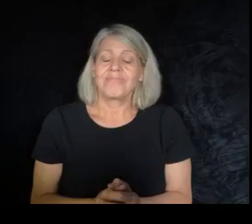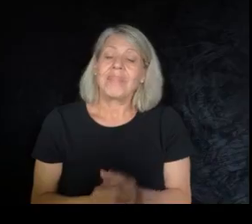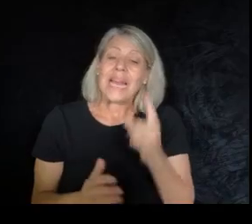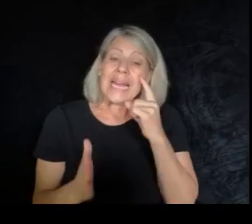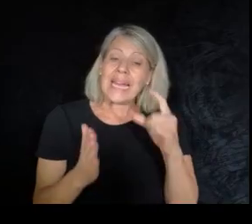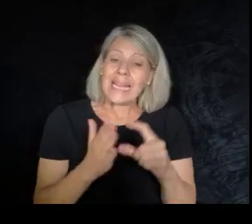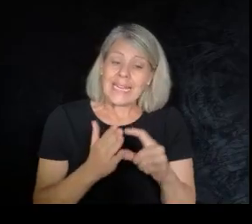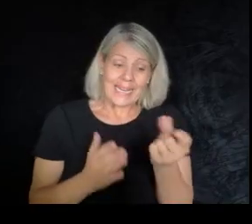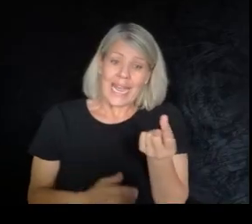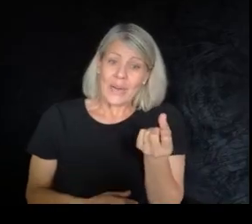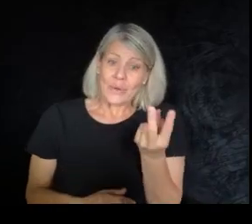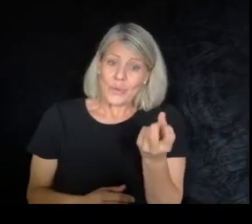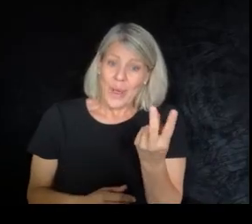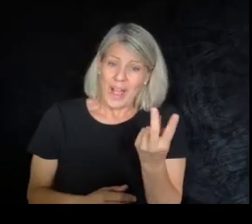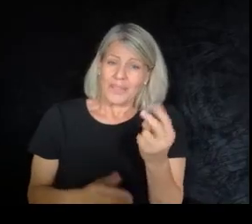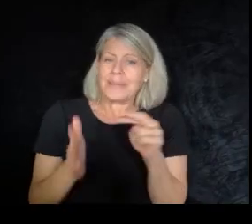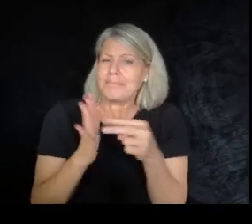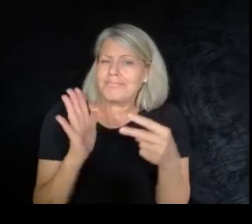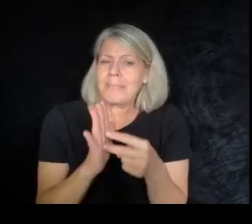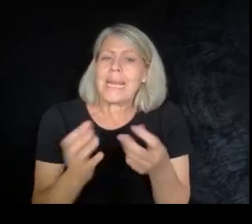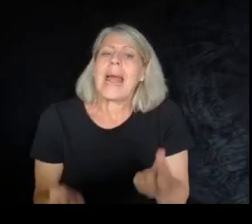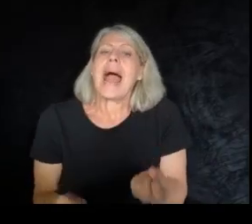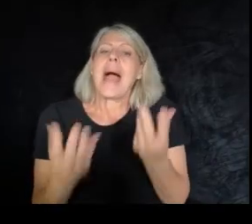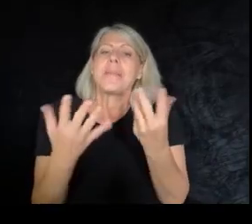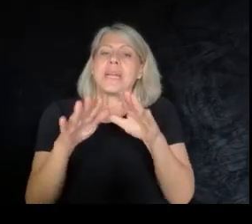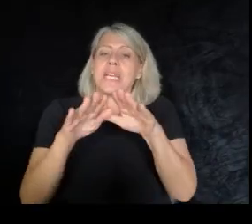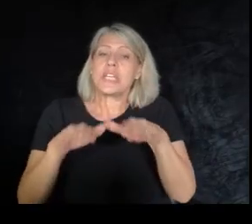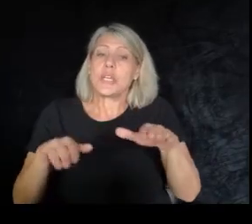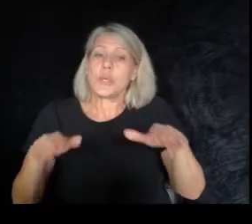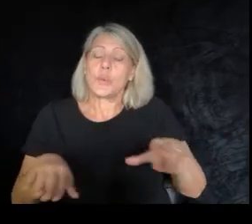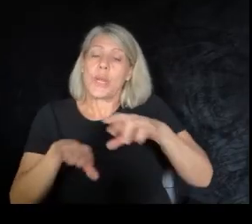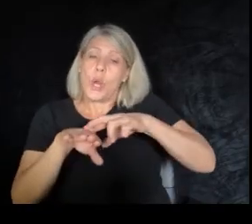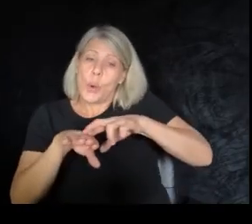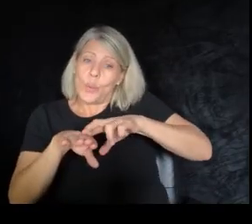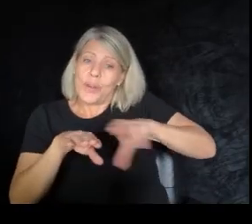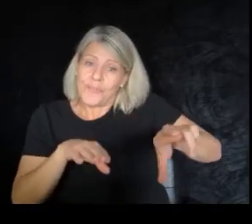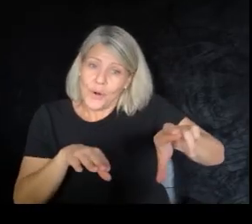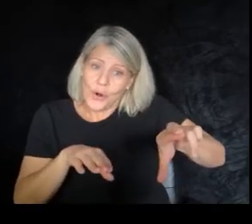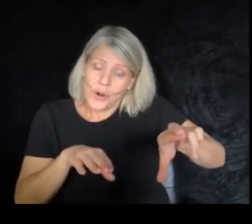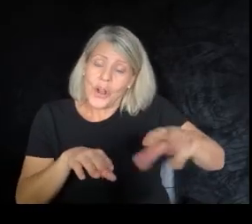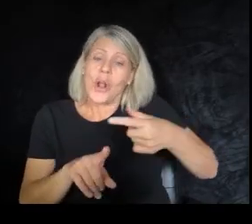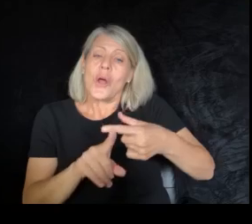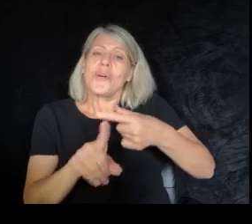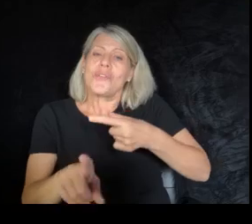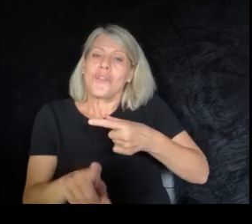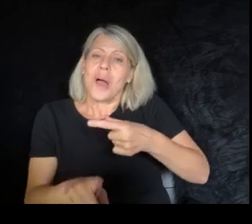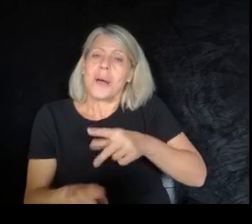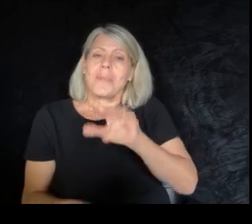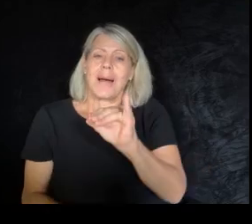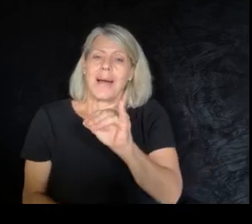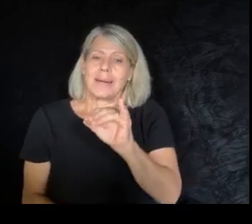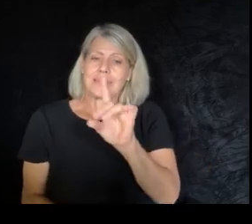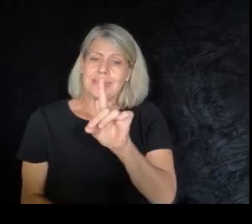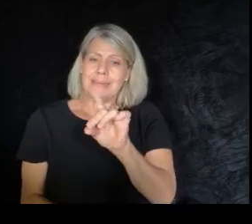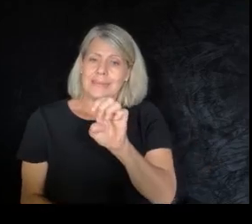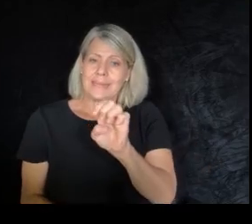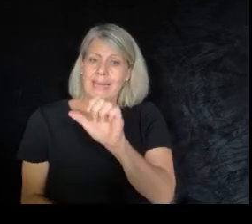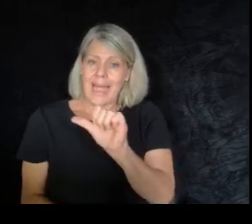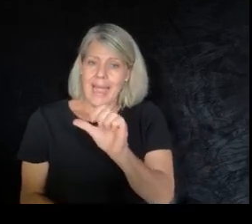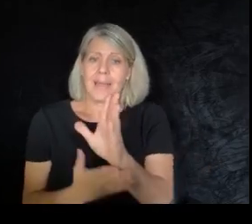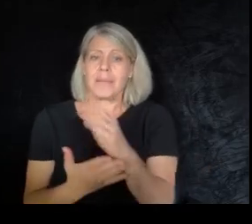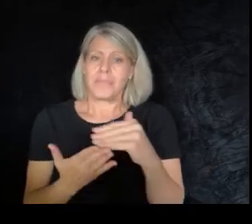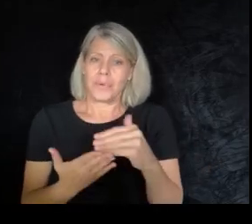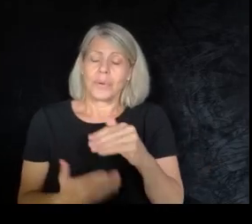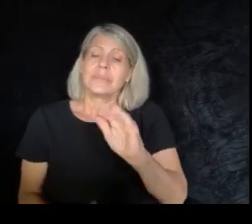Indicator 12 is the rate of children referred by the Individuals with Disabilities Education Act, IDEA,